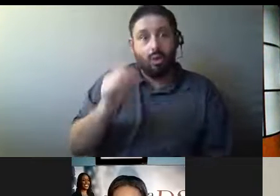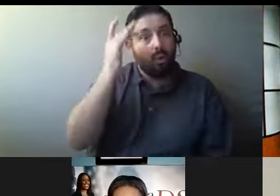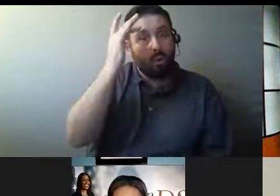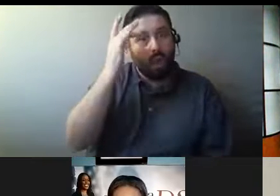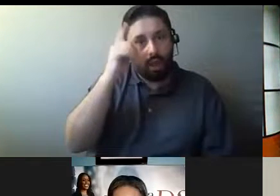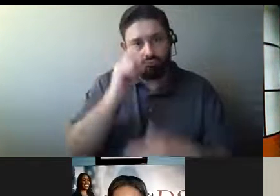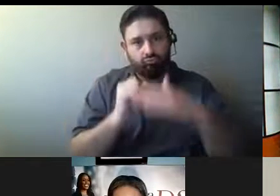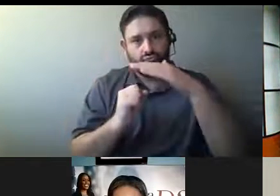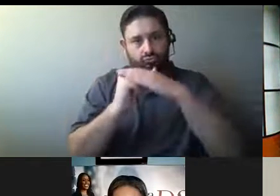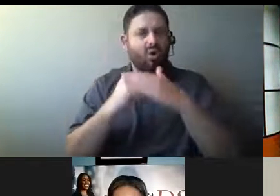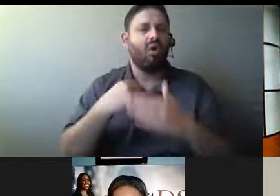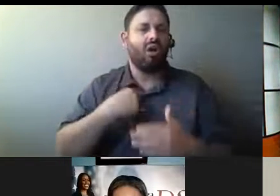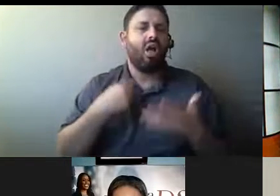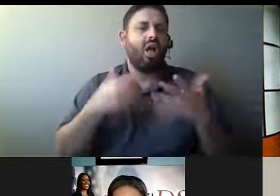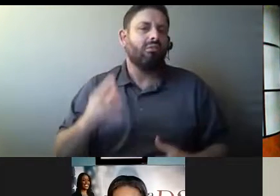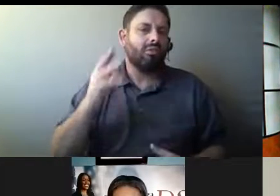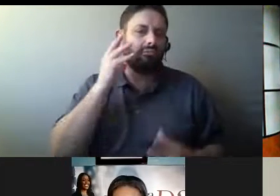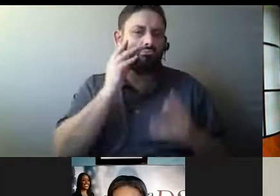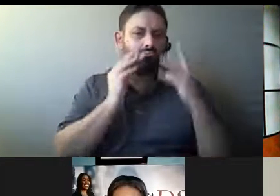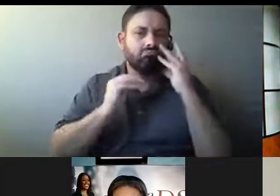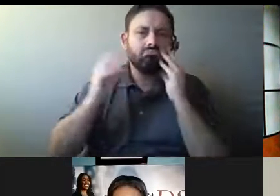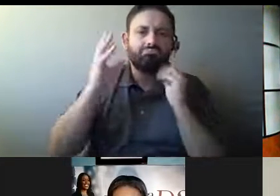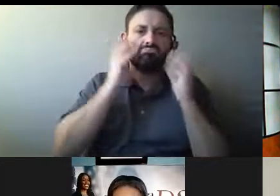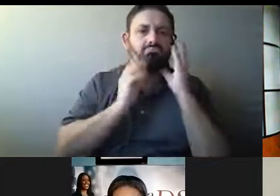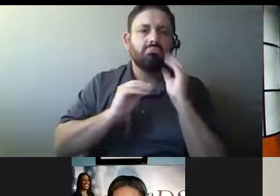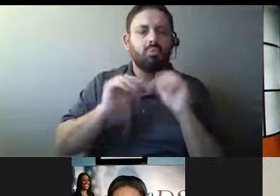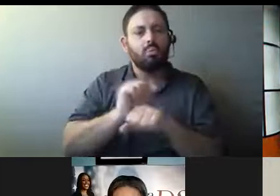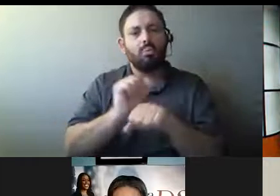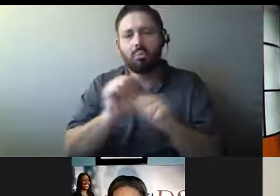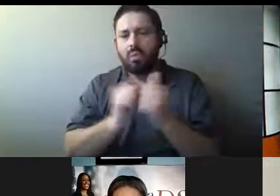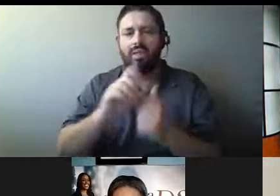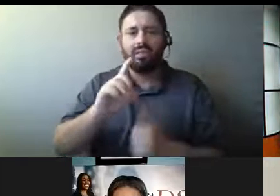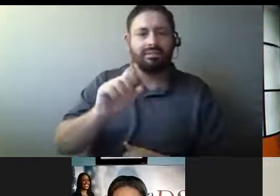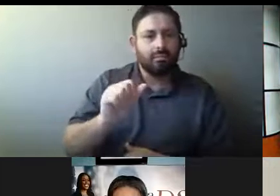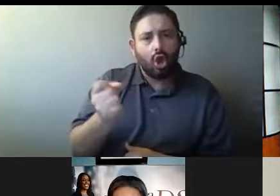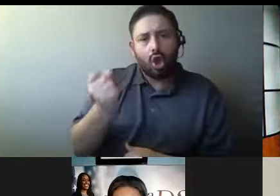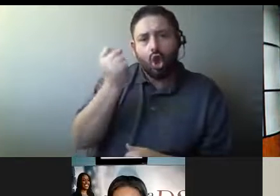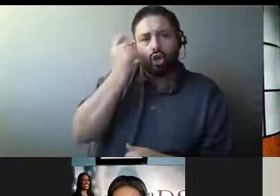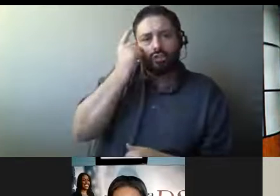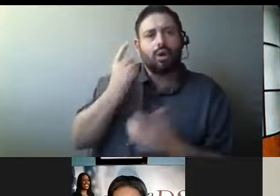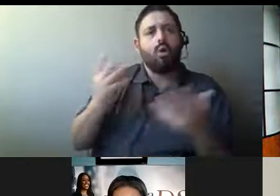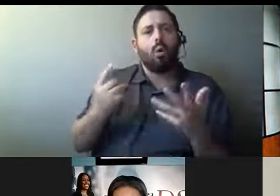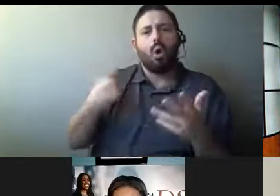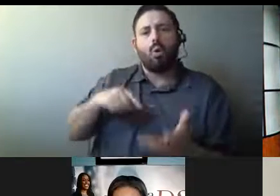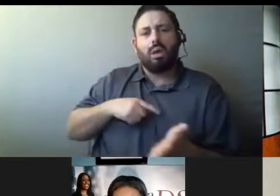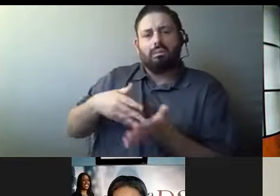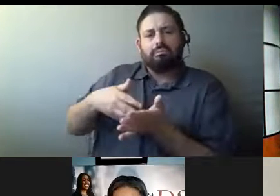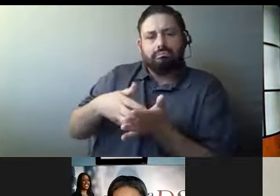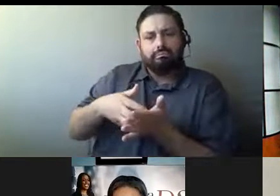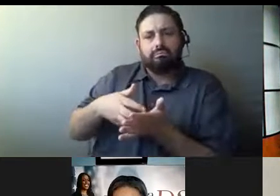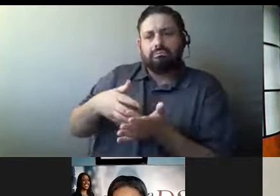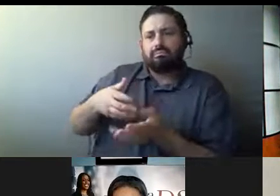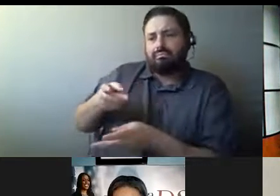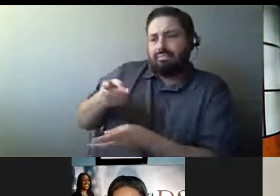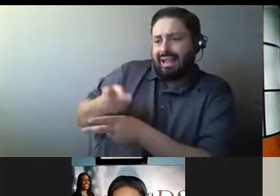So I have firsthand experience in dealing with disabilities and understanding some of the places where we're lacking in care for our people that